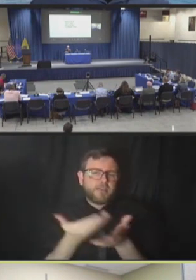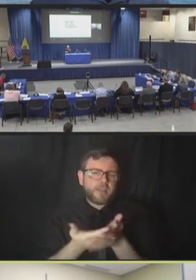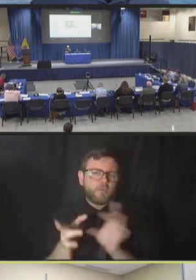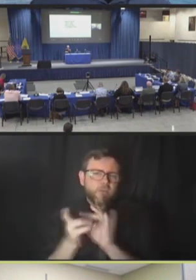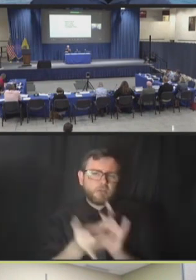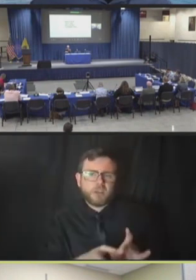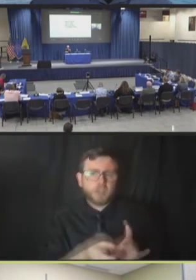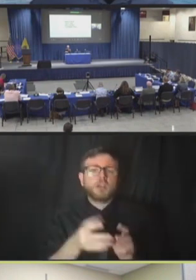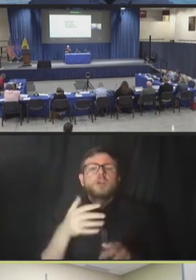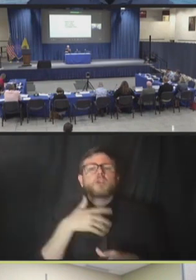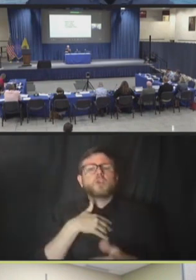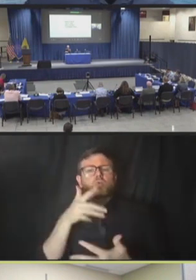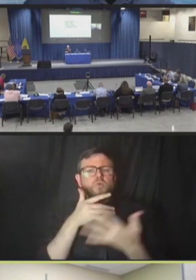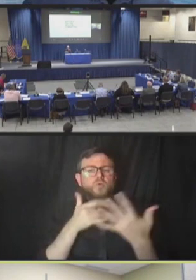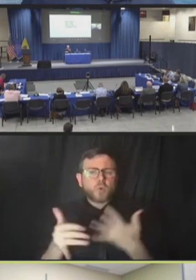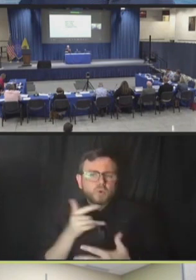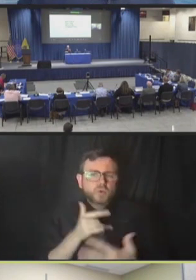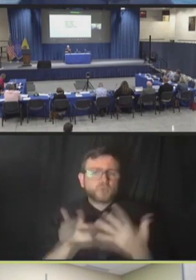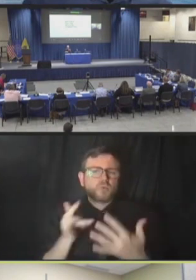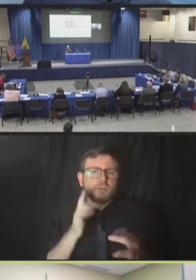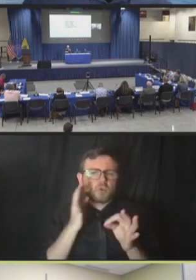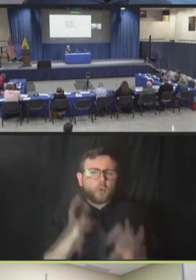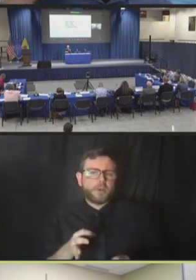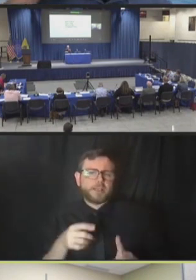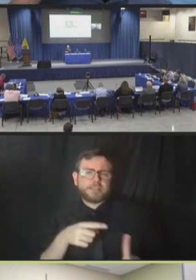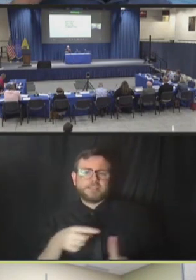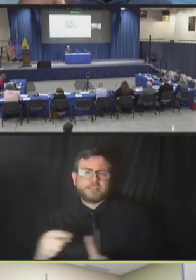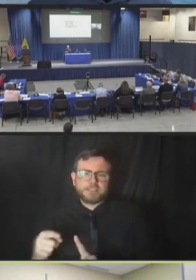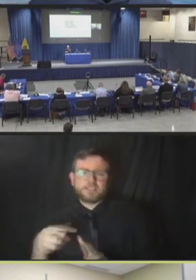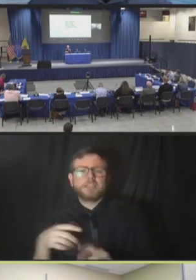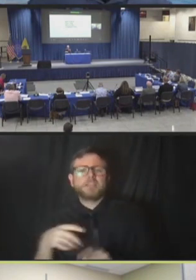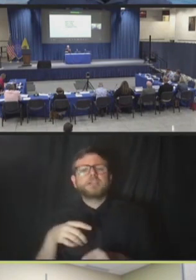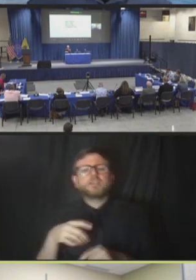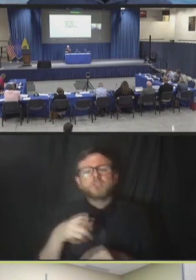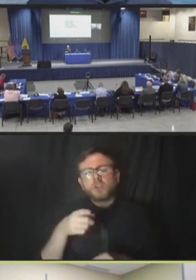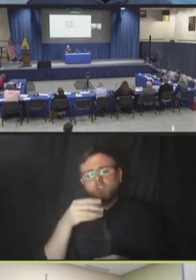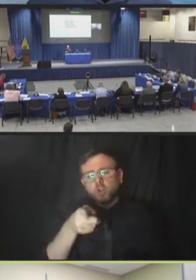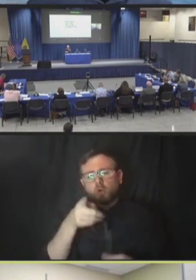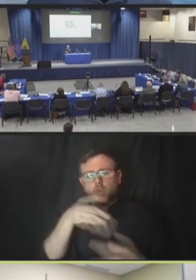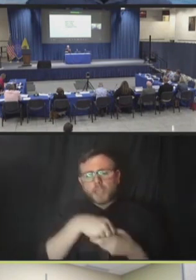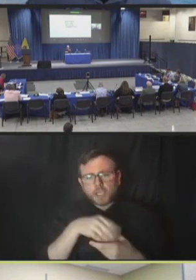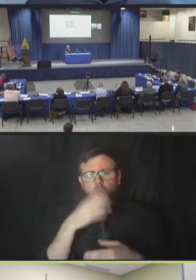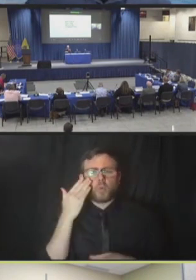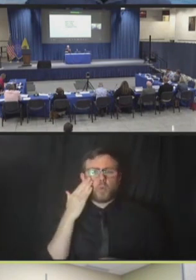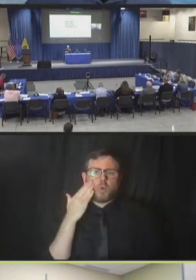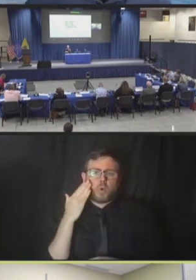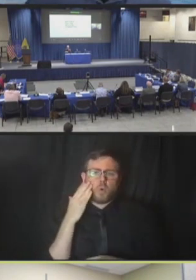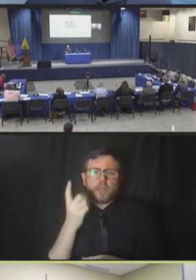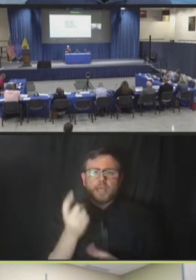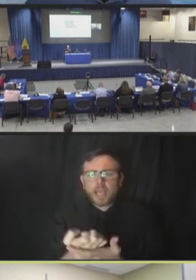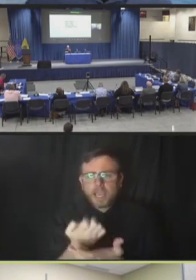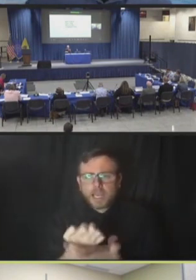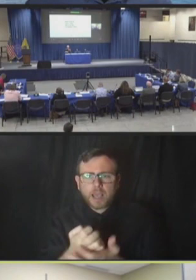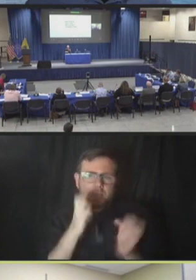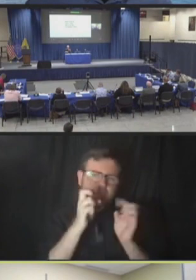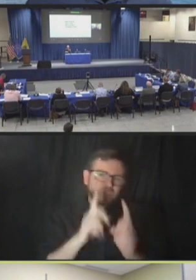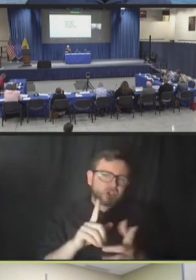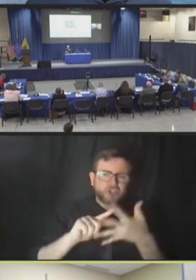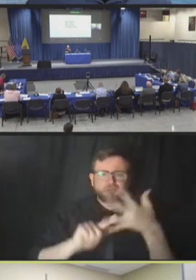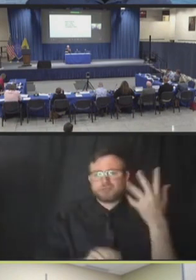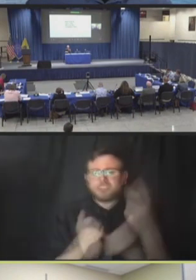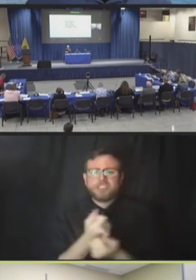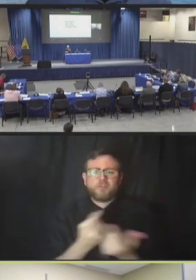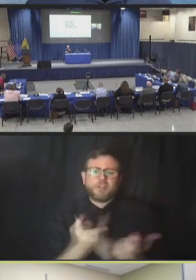the system has treated people differently in terms of how we can engage people appropriately in research and understand the impacts that what we're